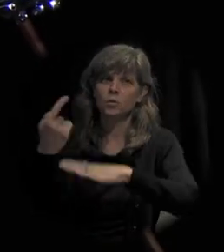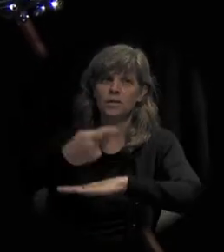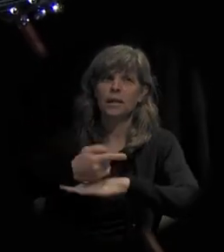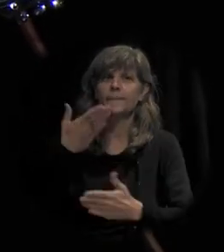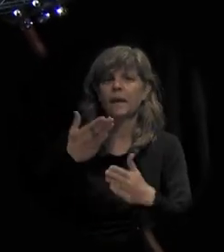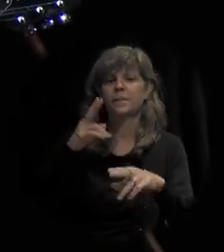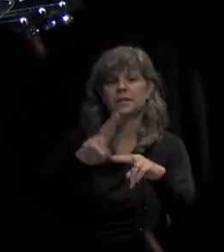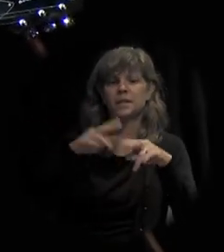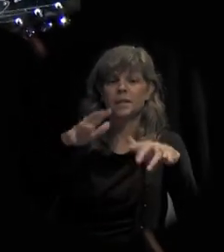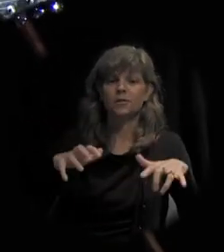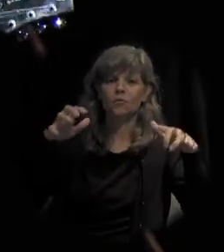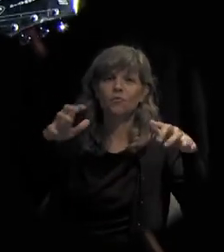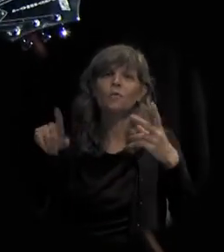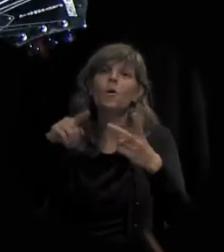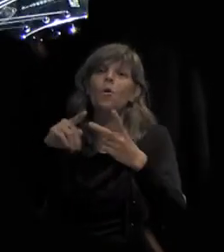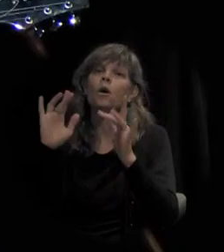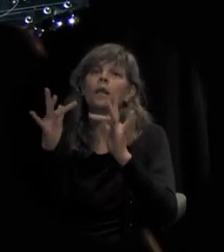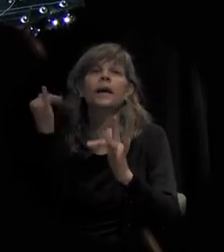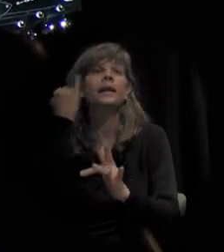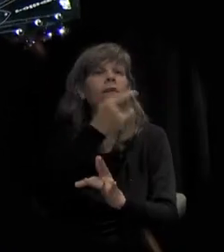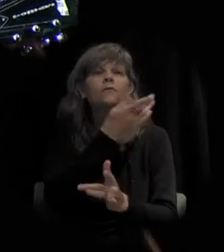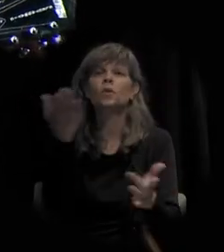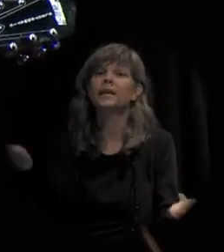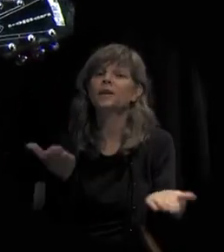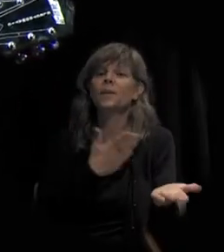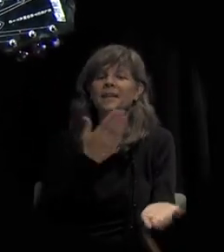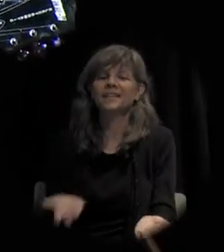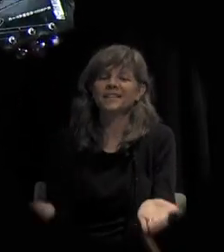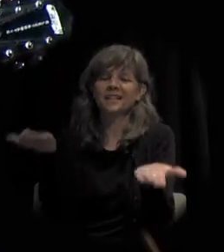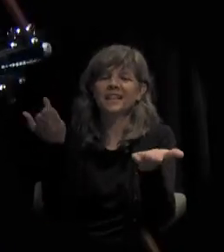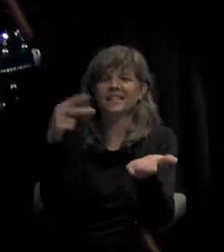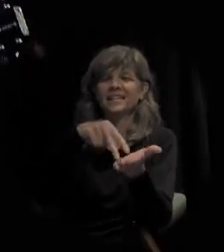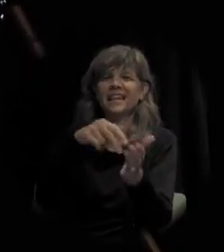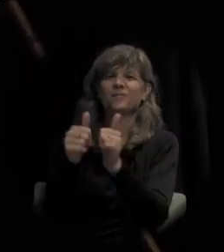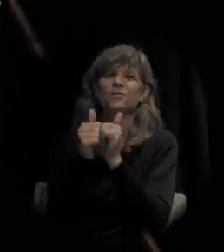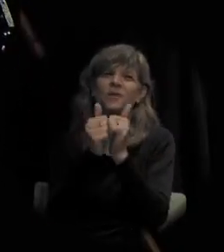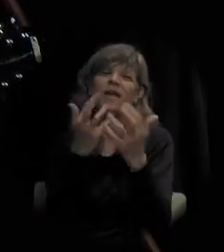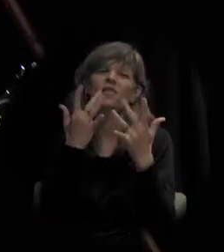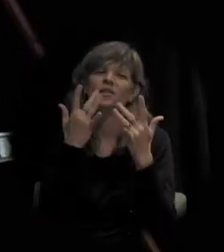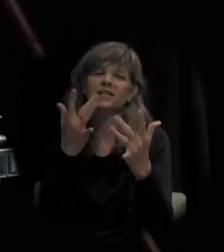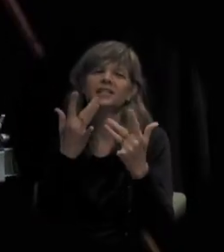online. If you're in the room, let's stand together so we can sing to our King.